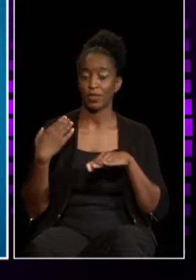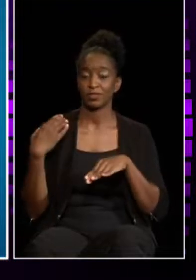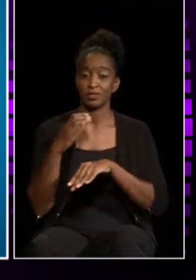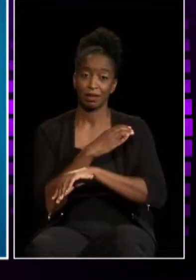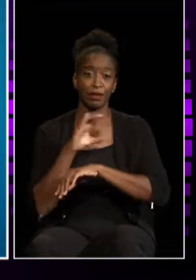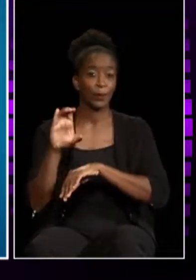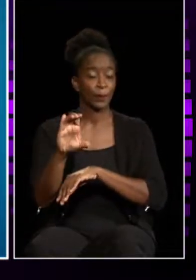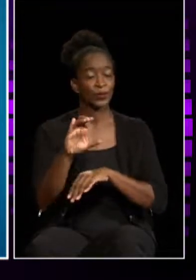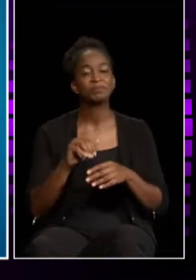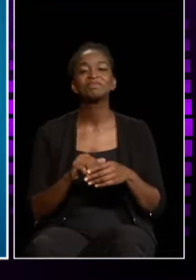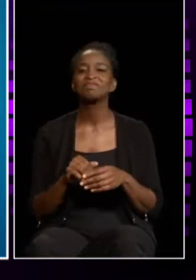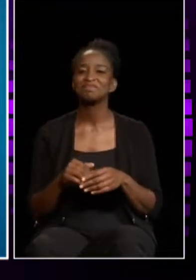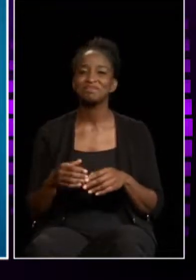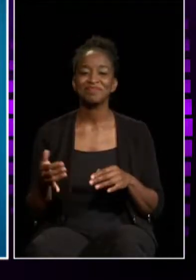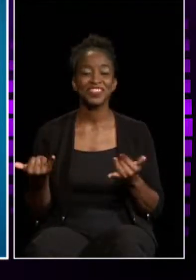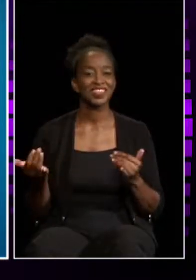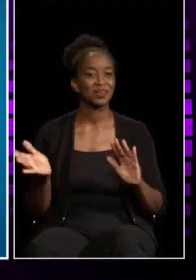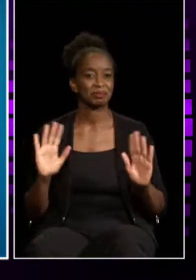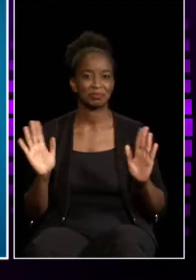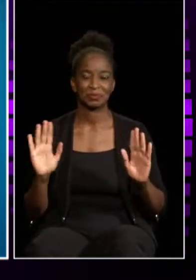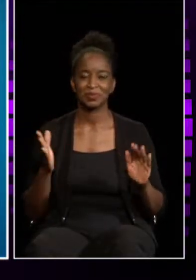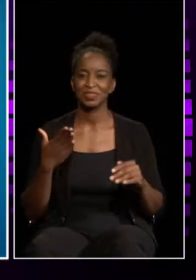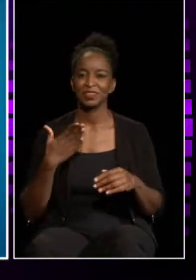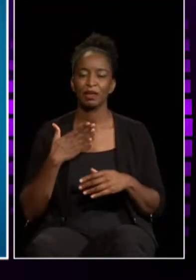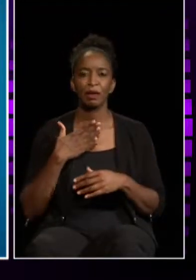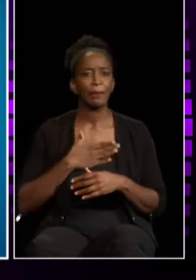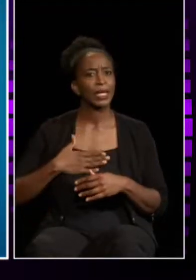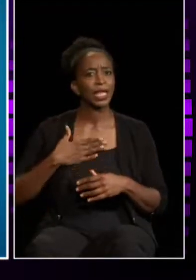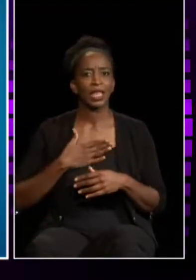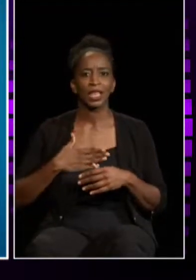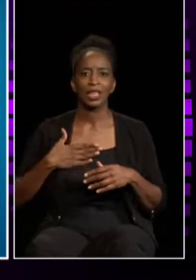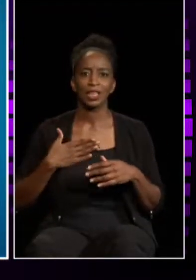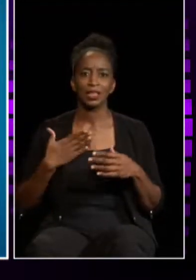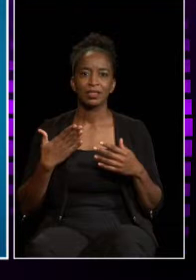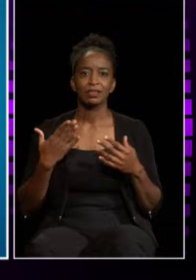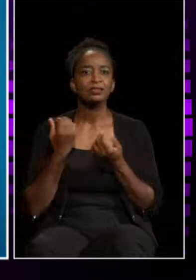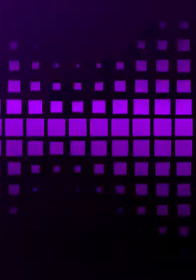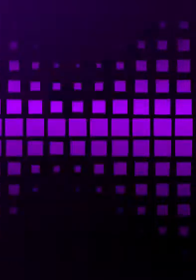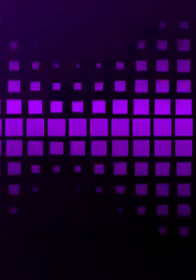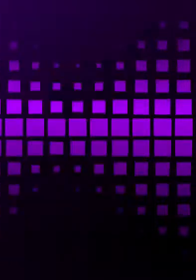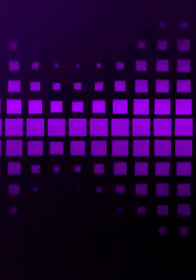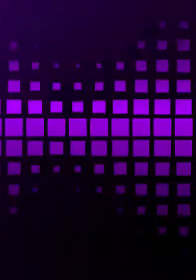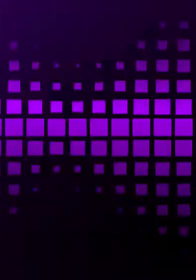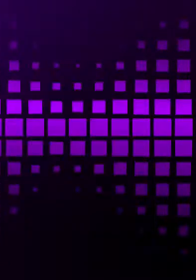is your host, Dwayne Gibbs, signing off, and everybody please have a wonderful and safe weekend.